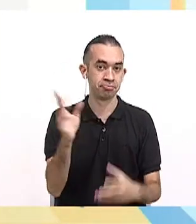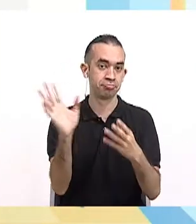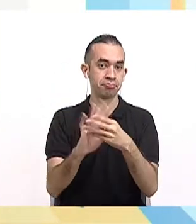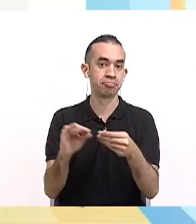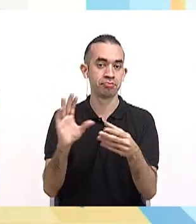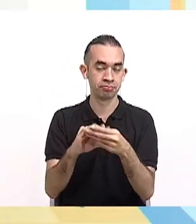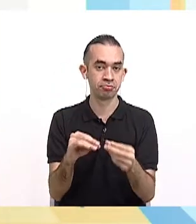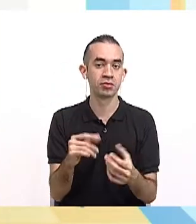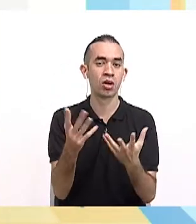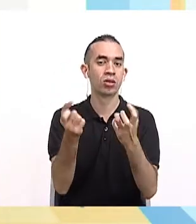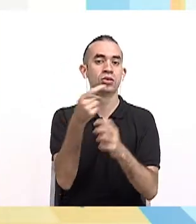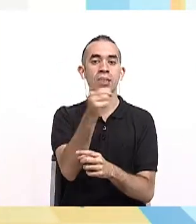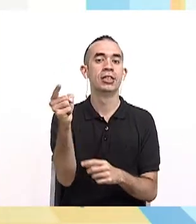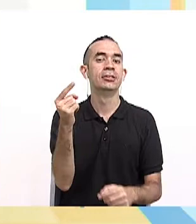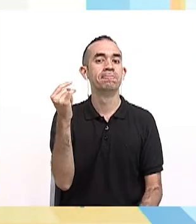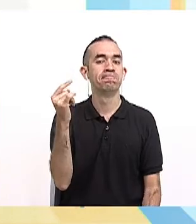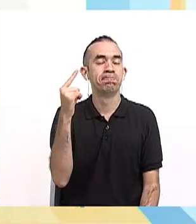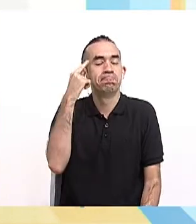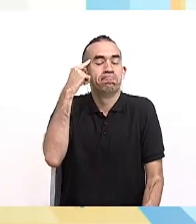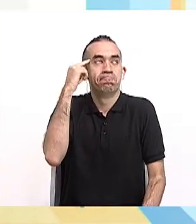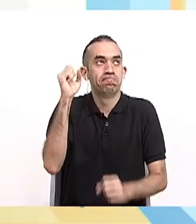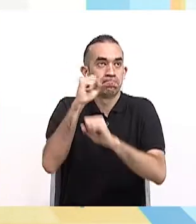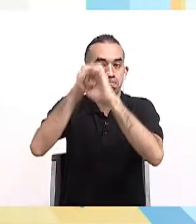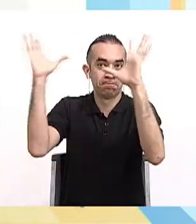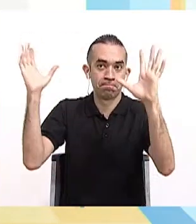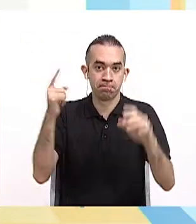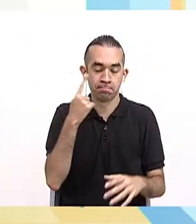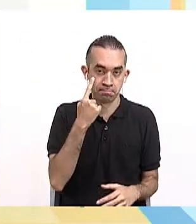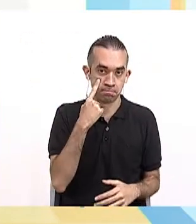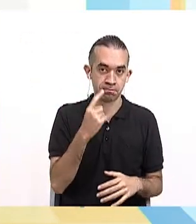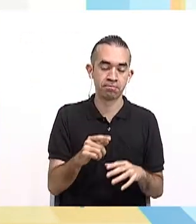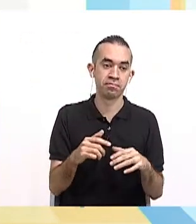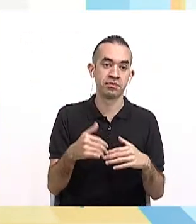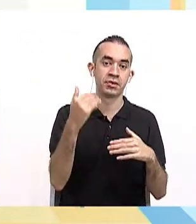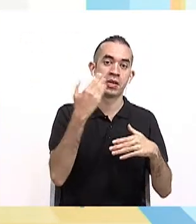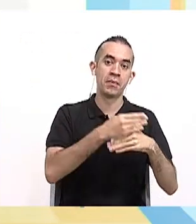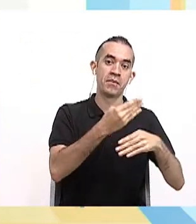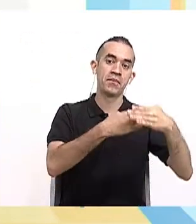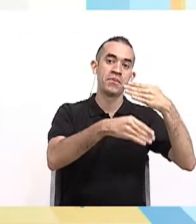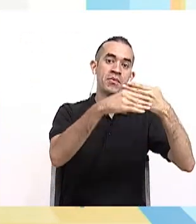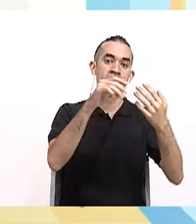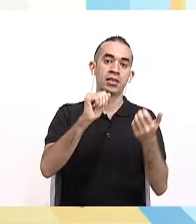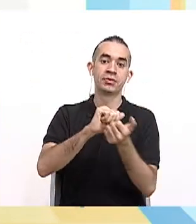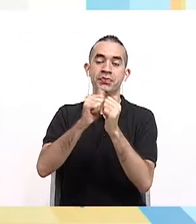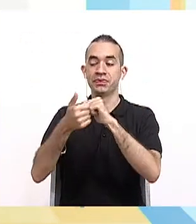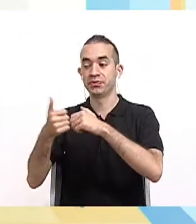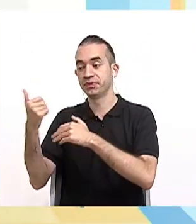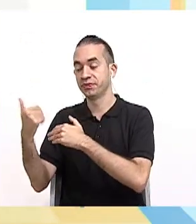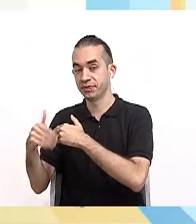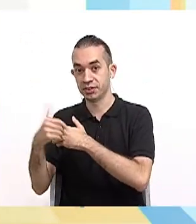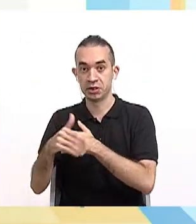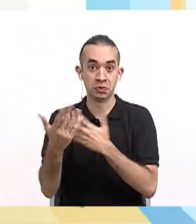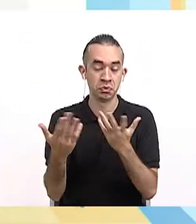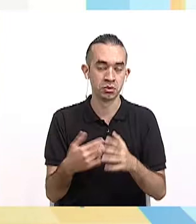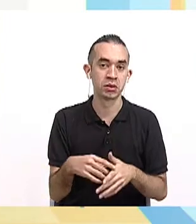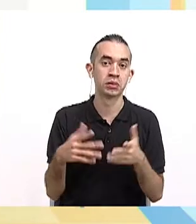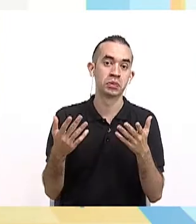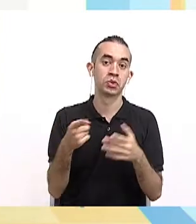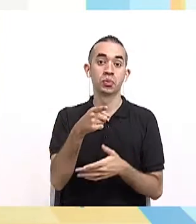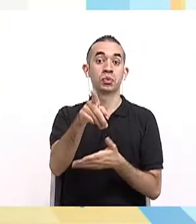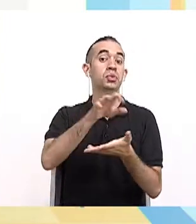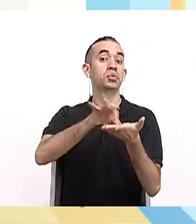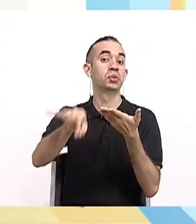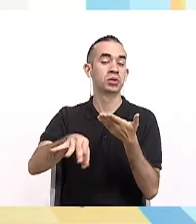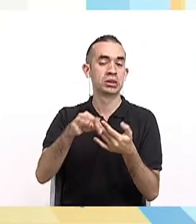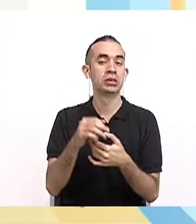to imagine that you just heard bricks to bread, and also in your school, your teacher told you about that you